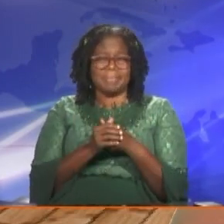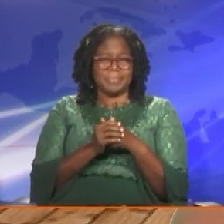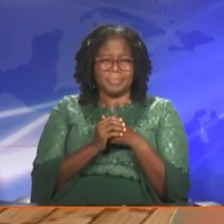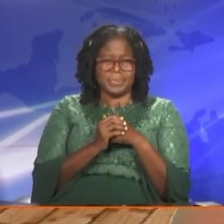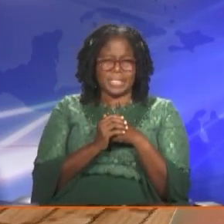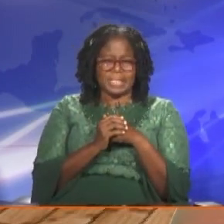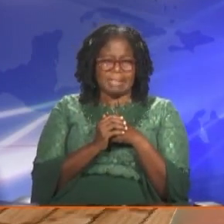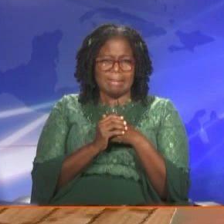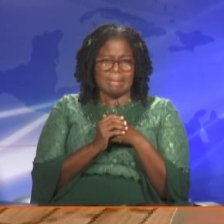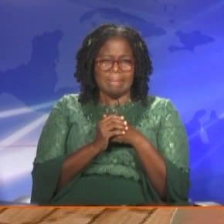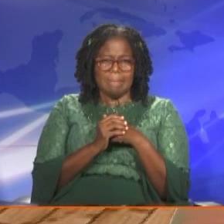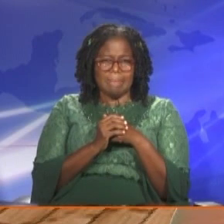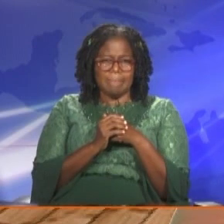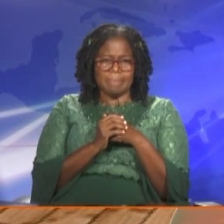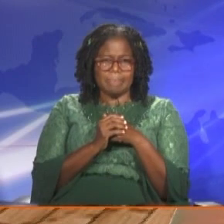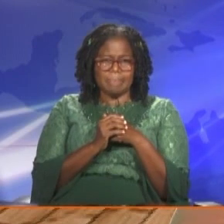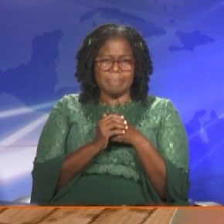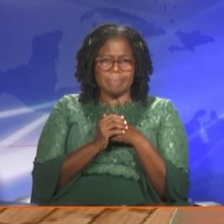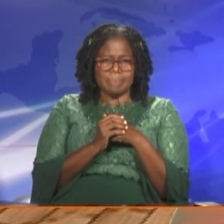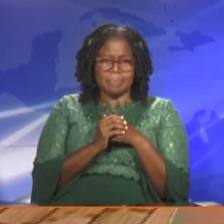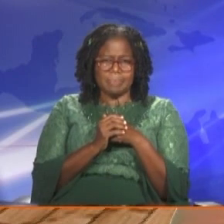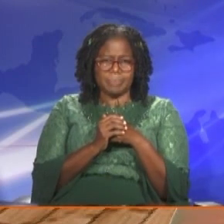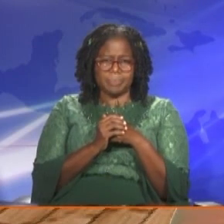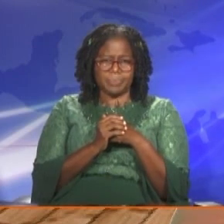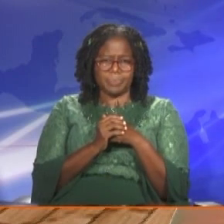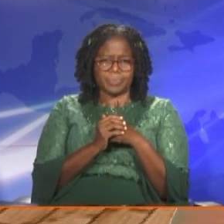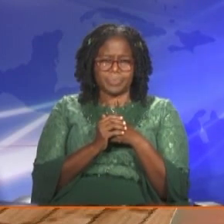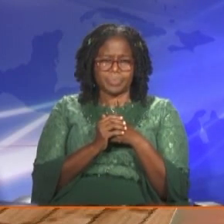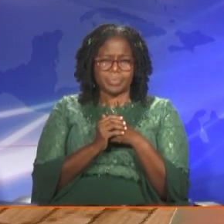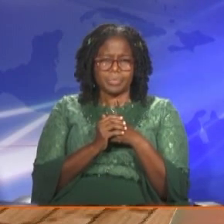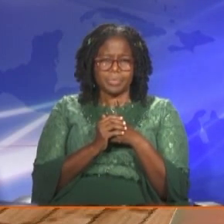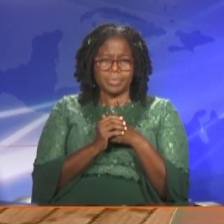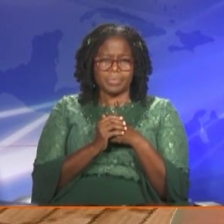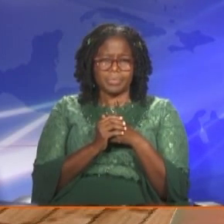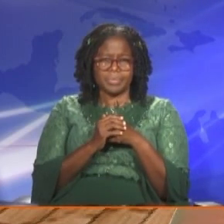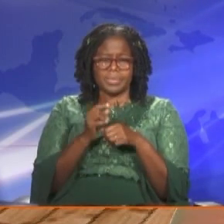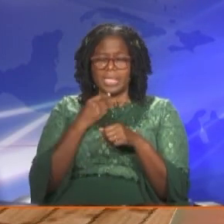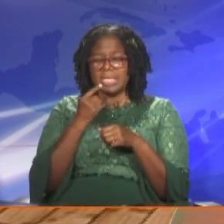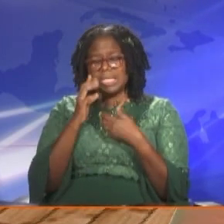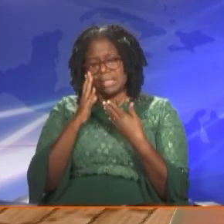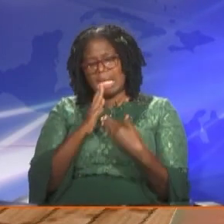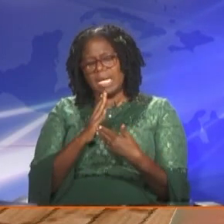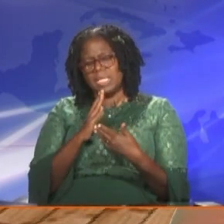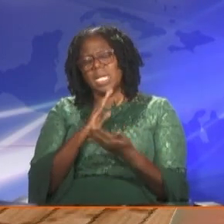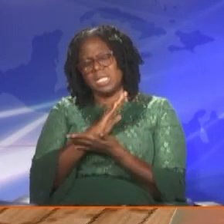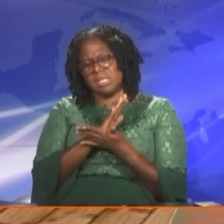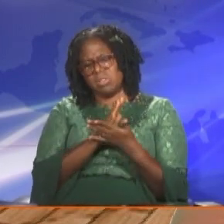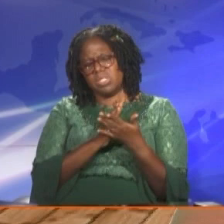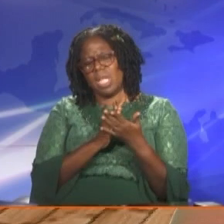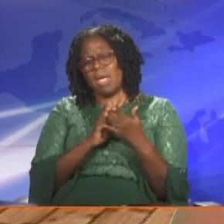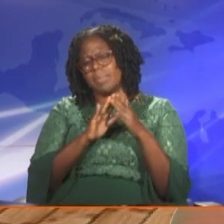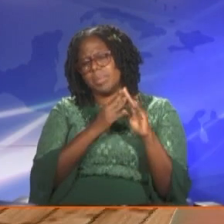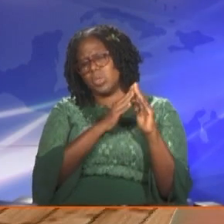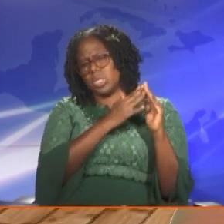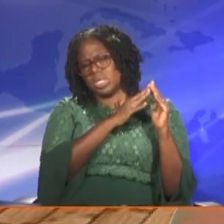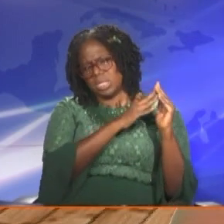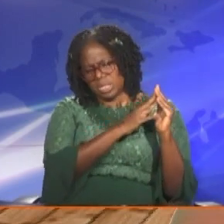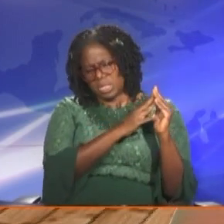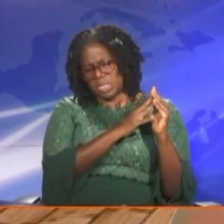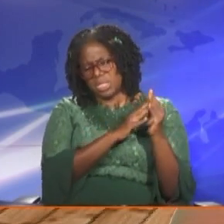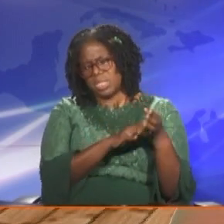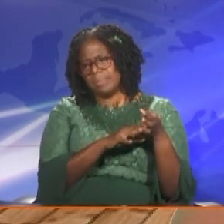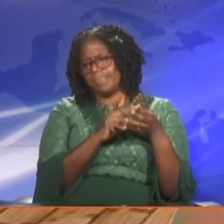these children are coming from. Unfortunately, there are some communities that are stigmatized. Hopefully, you